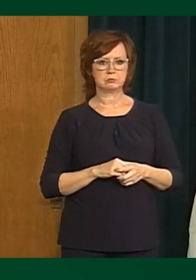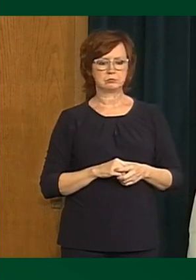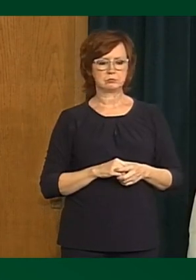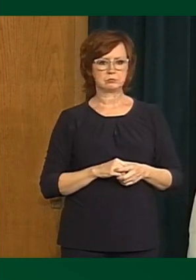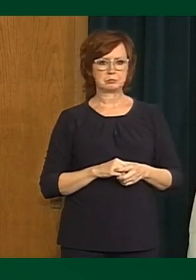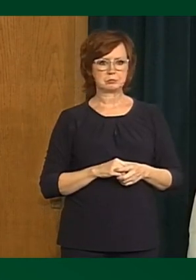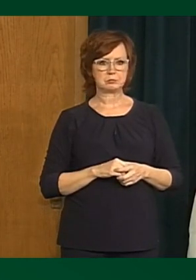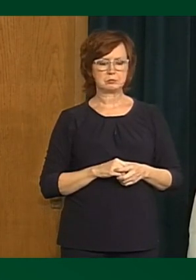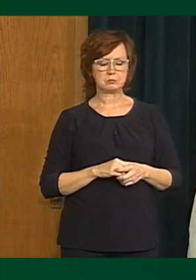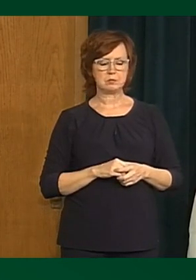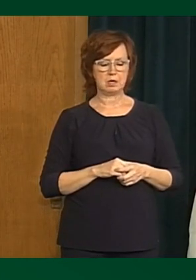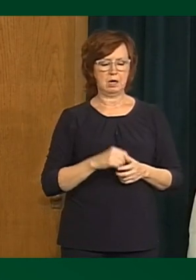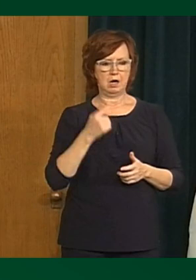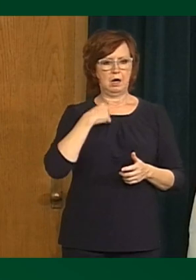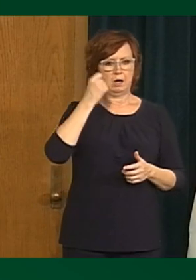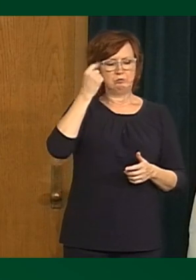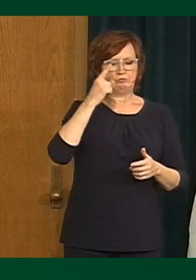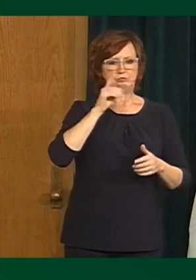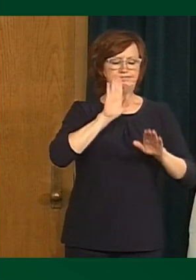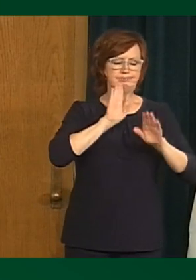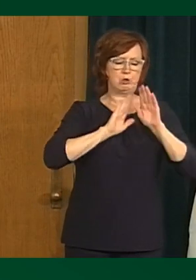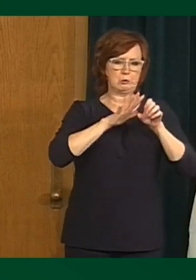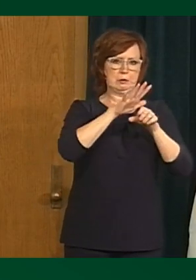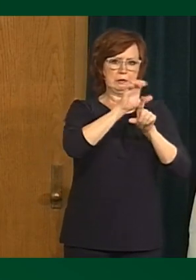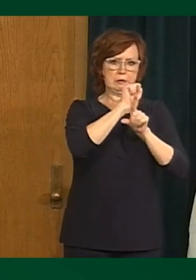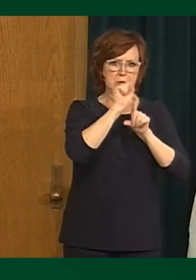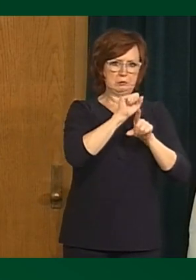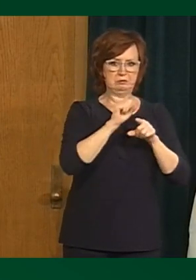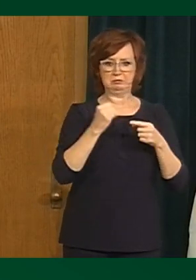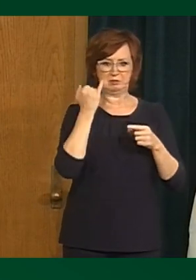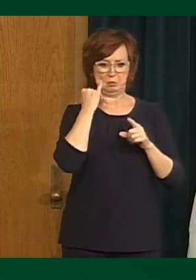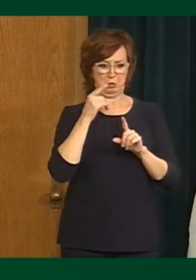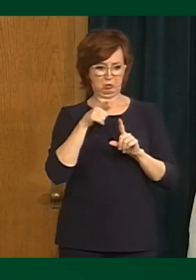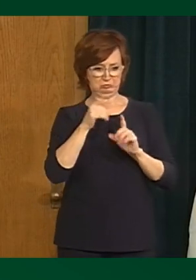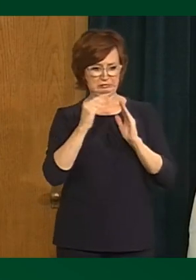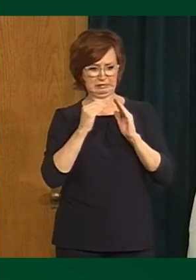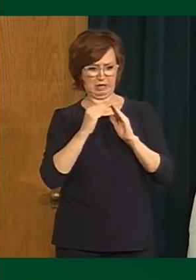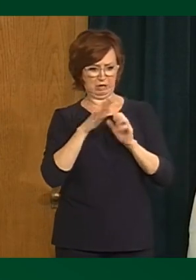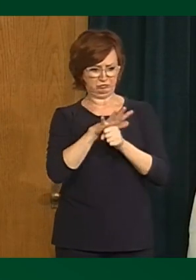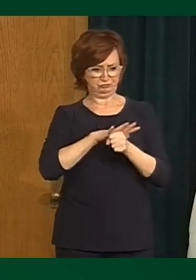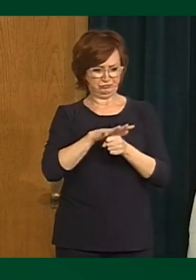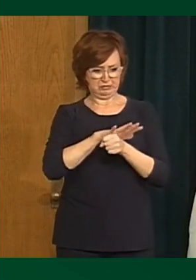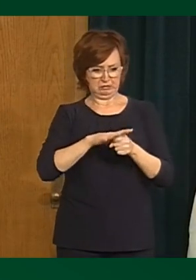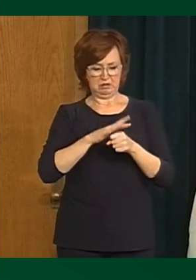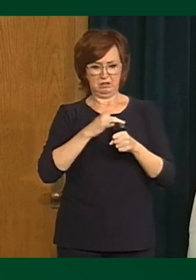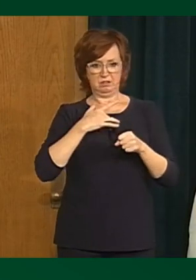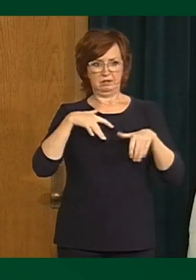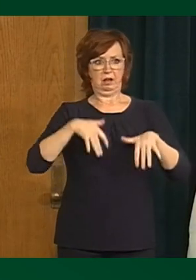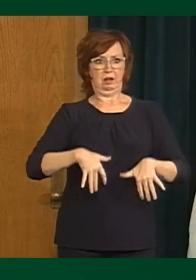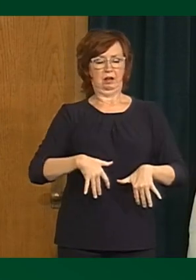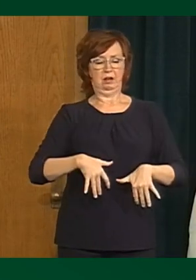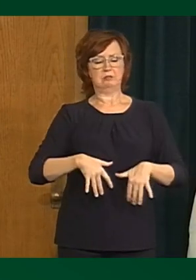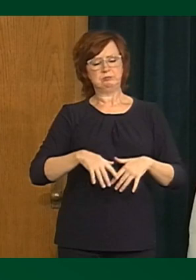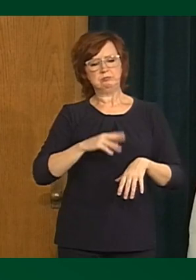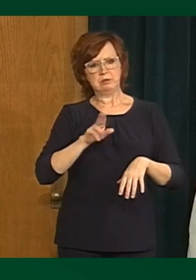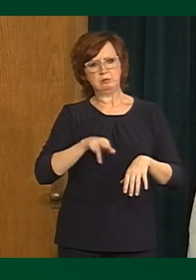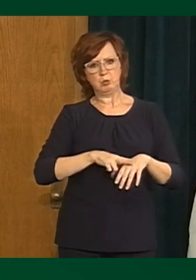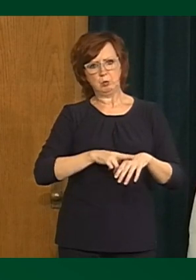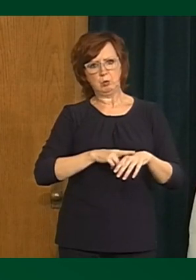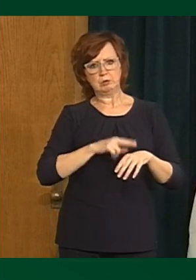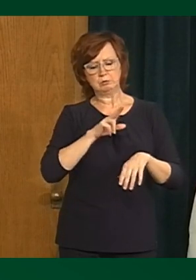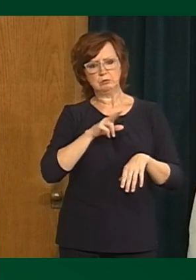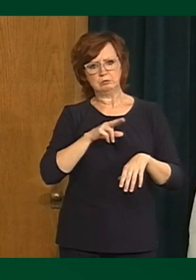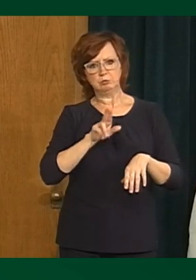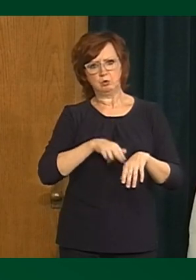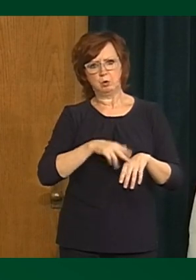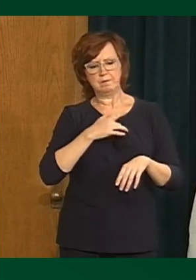we can see that once it's applied, you can get ahead of the outbreak along with all the other inputs that are required, which include staying in